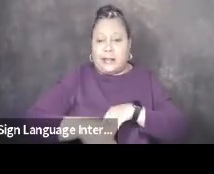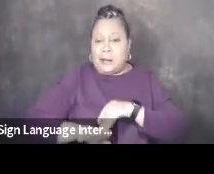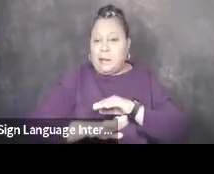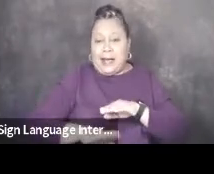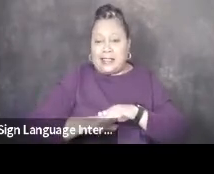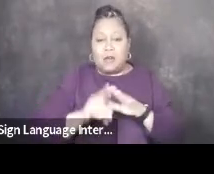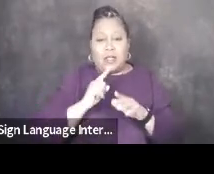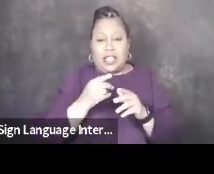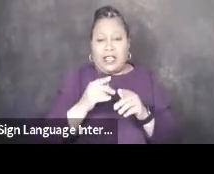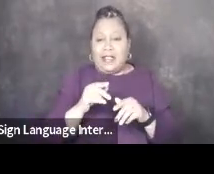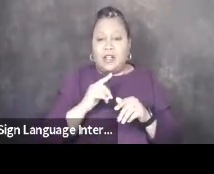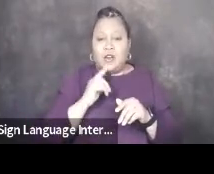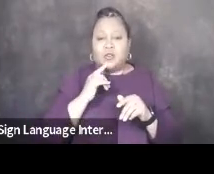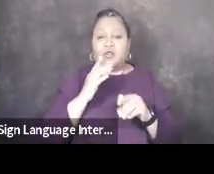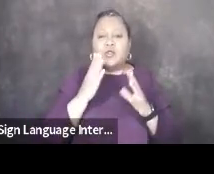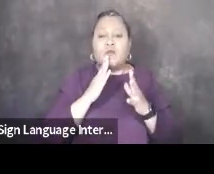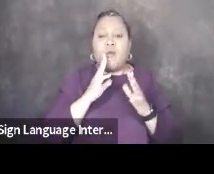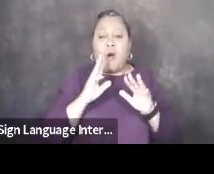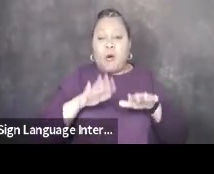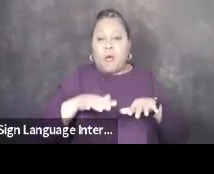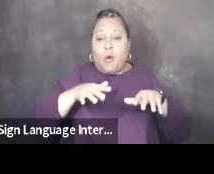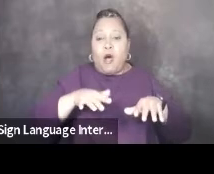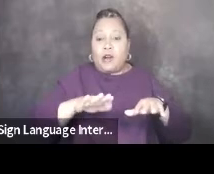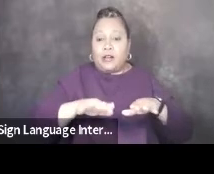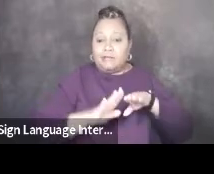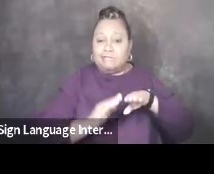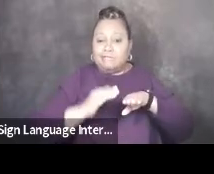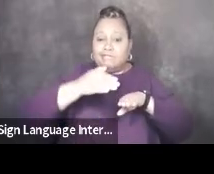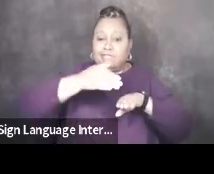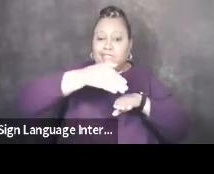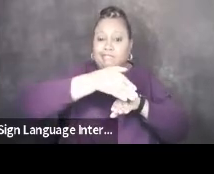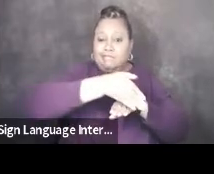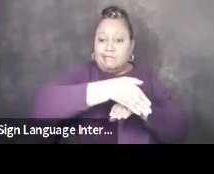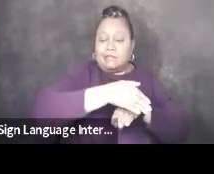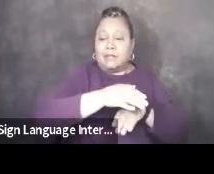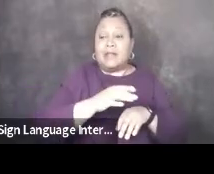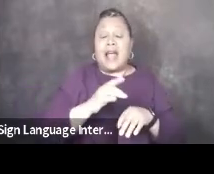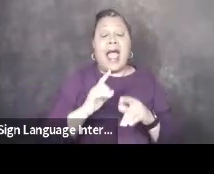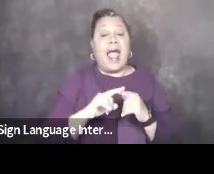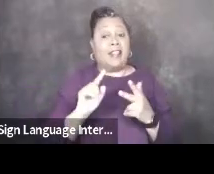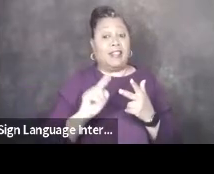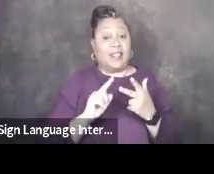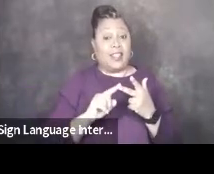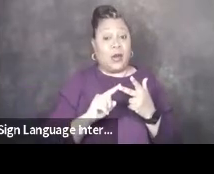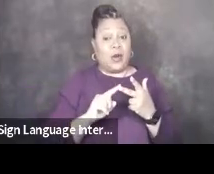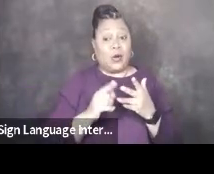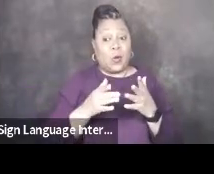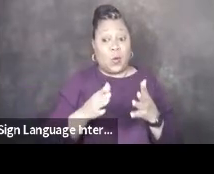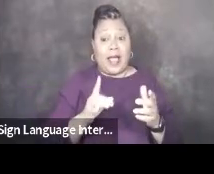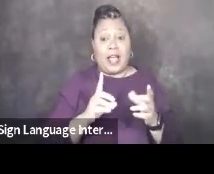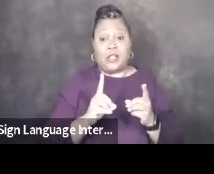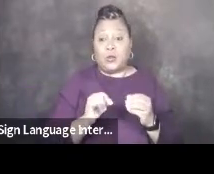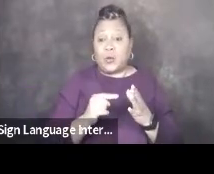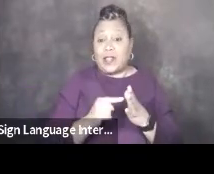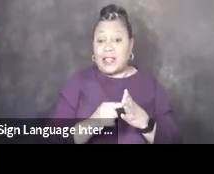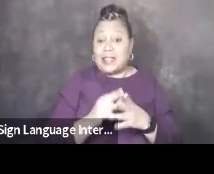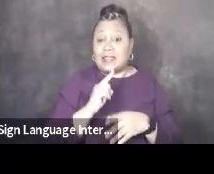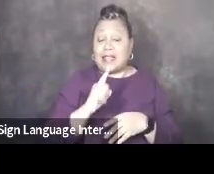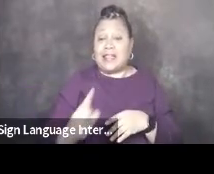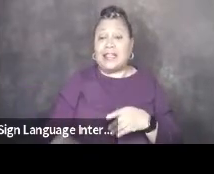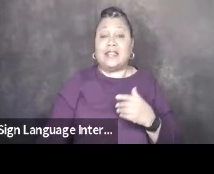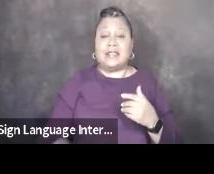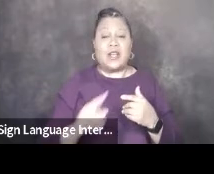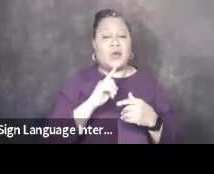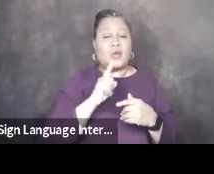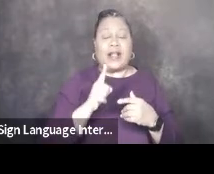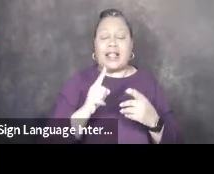very shallow ravine here. And the third third way to do this is